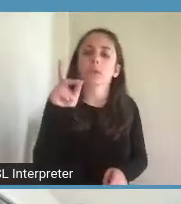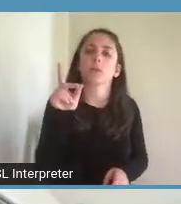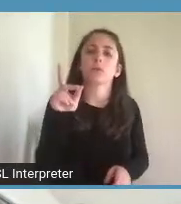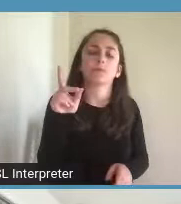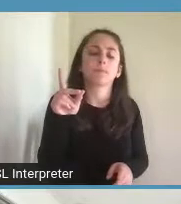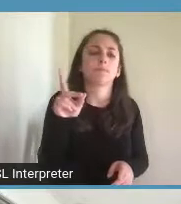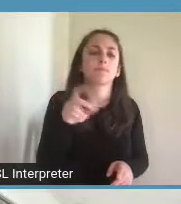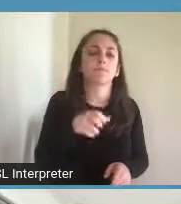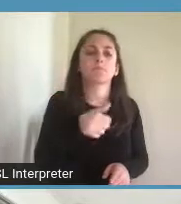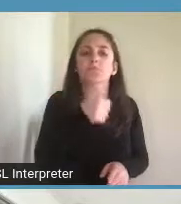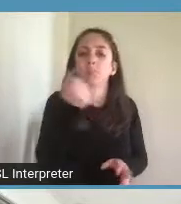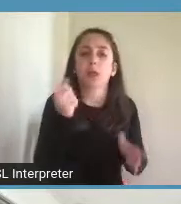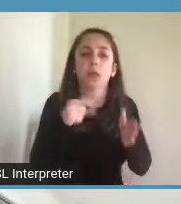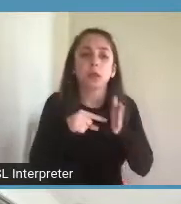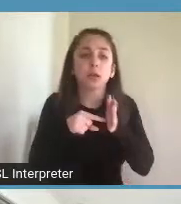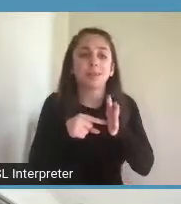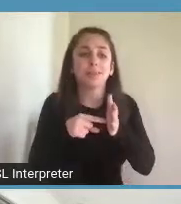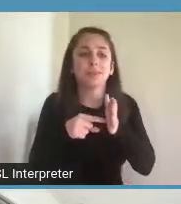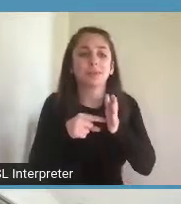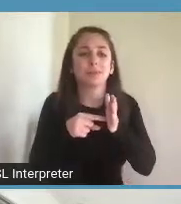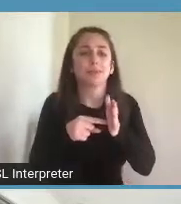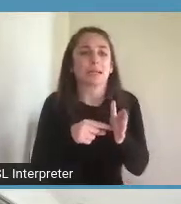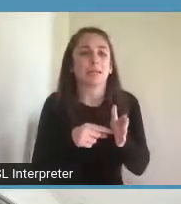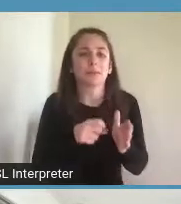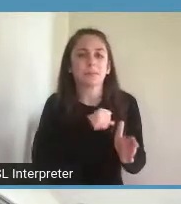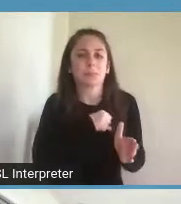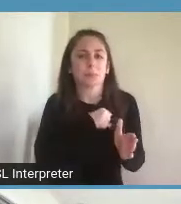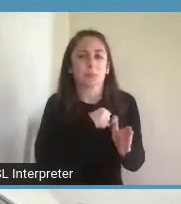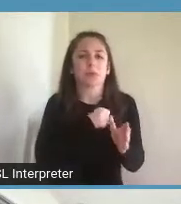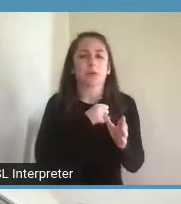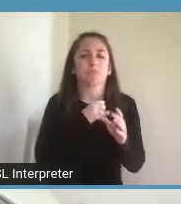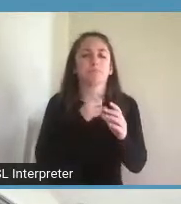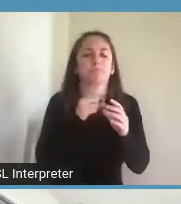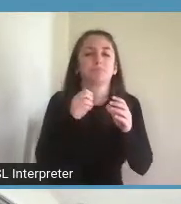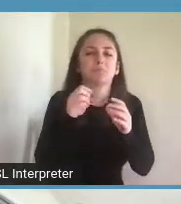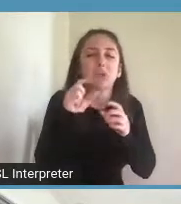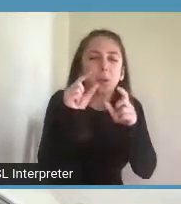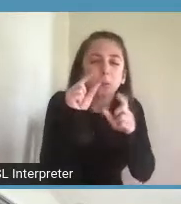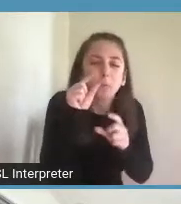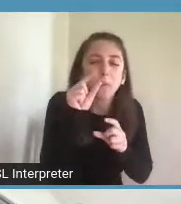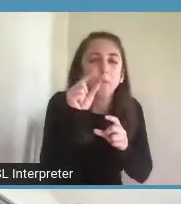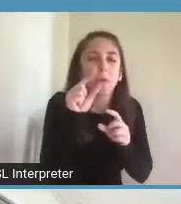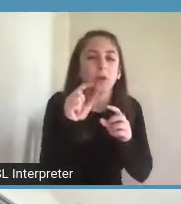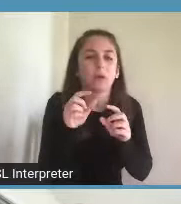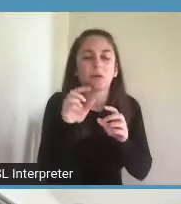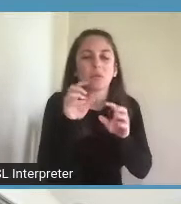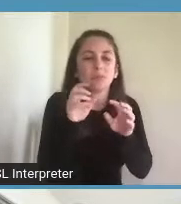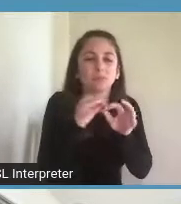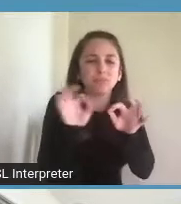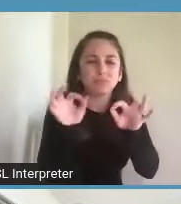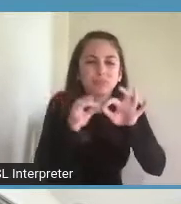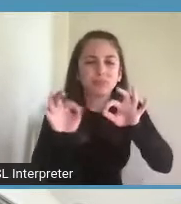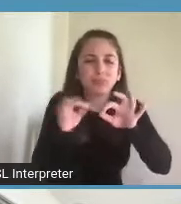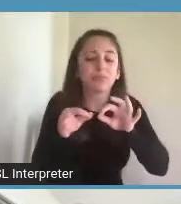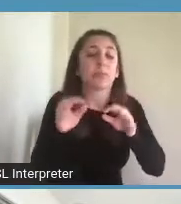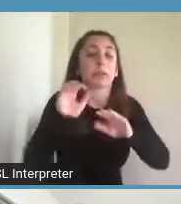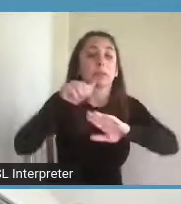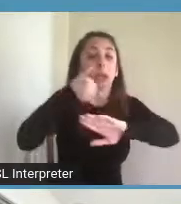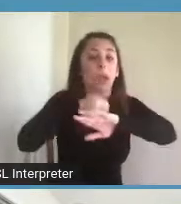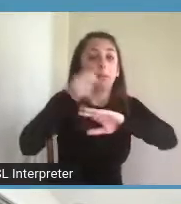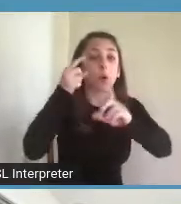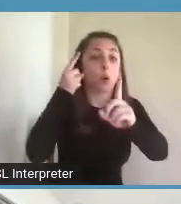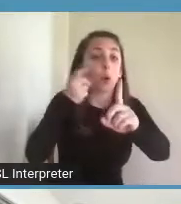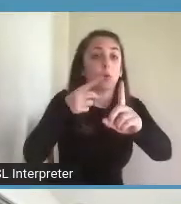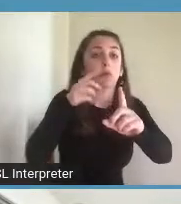another example. Again, I'm sorry, this is very tiny, but for a specific goal, you can set up goals in Google Analytics. This